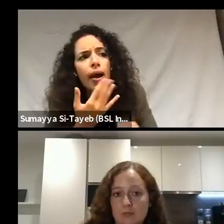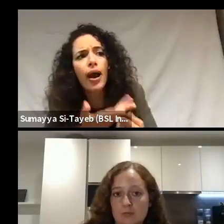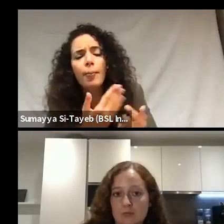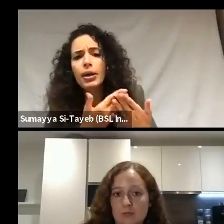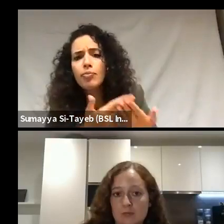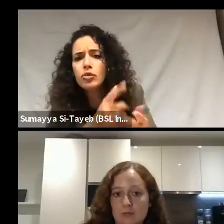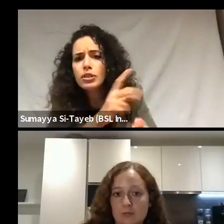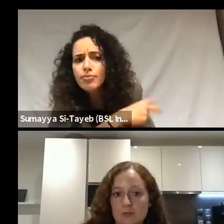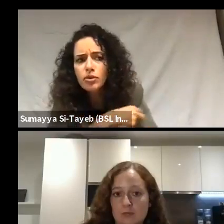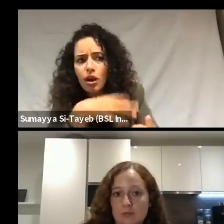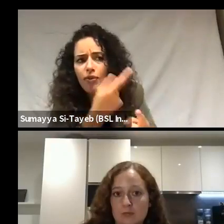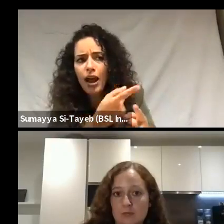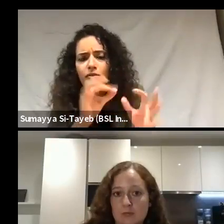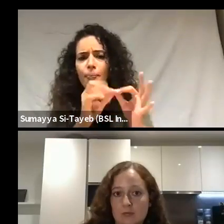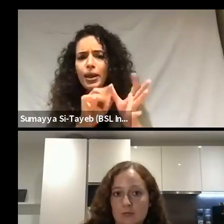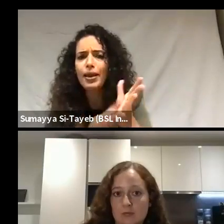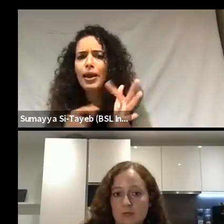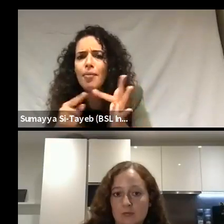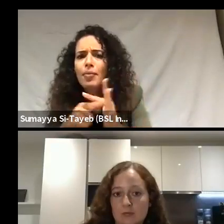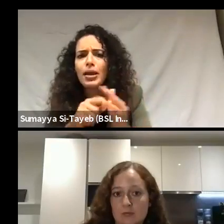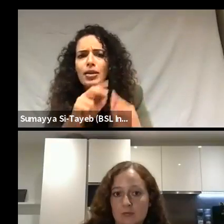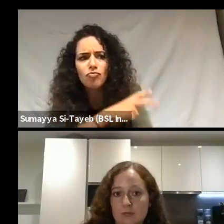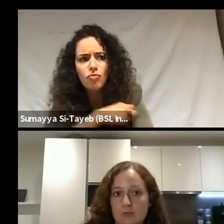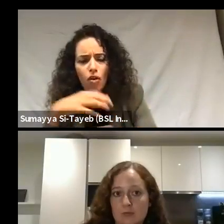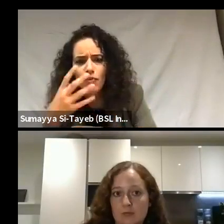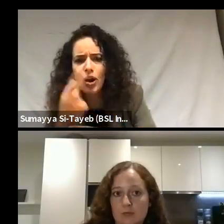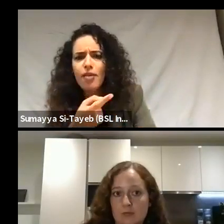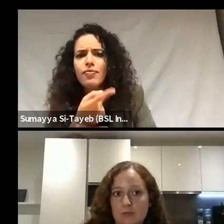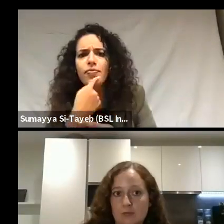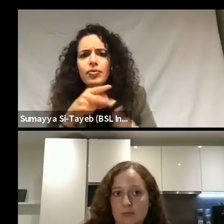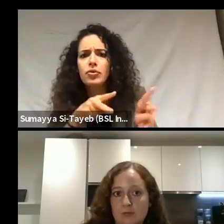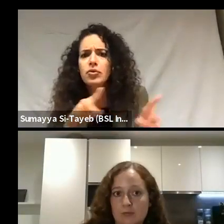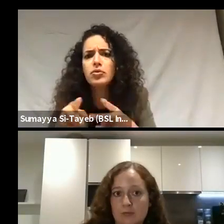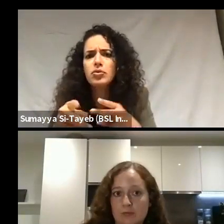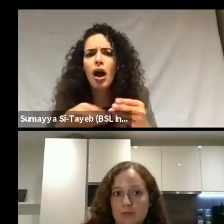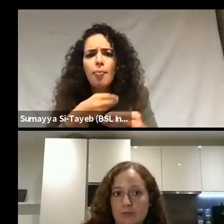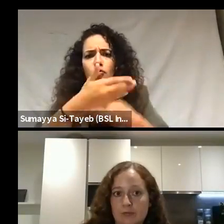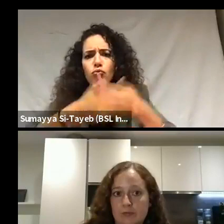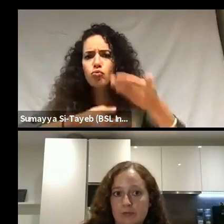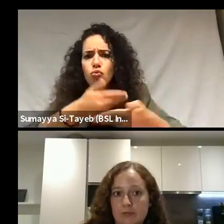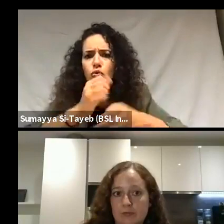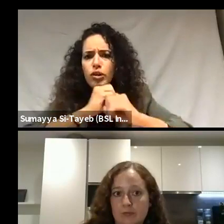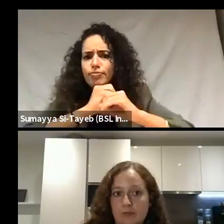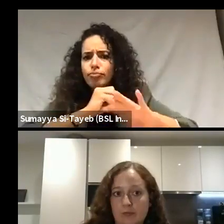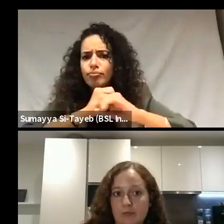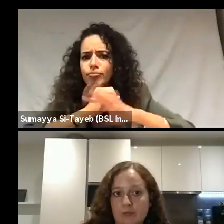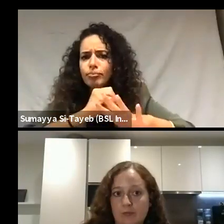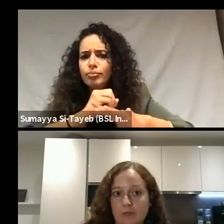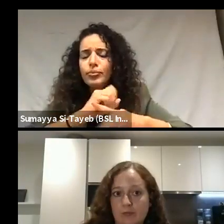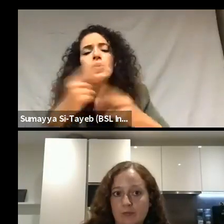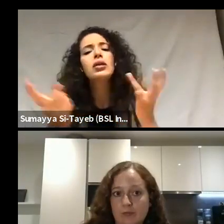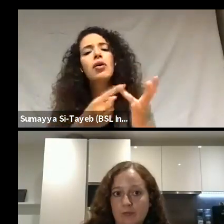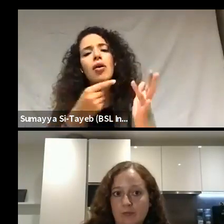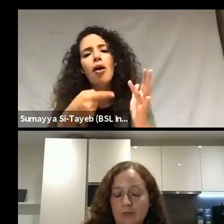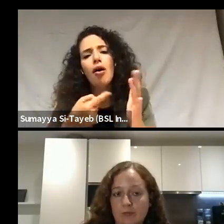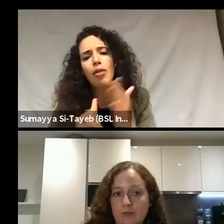but also in terms of the kind of stories that are covered and perspectives. So that's another event that will be taking